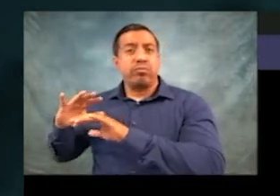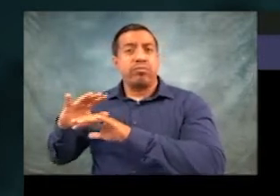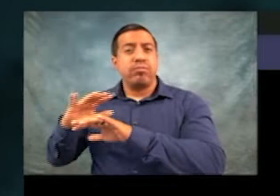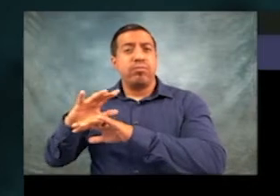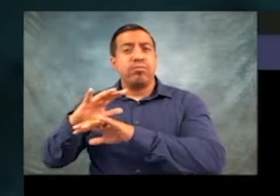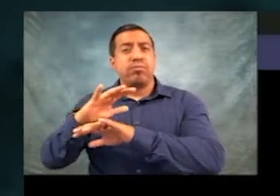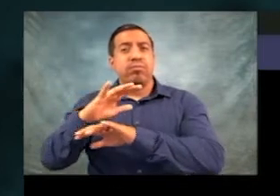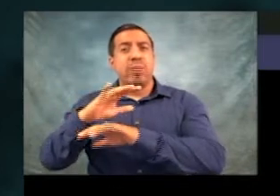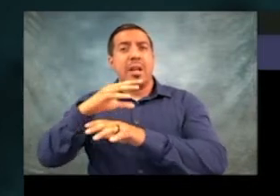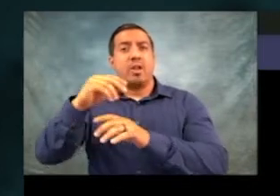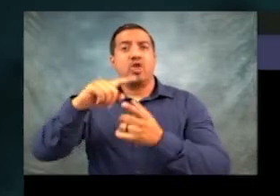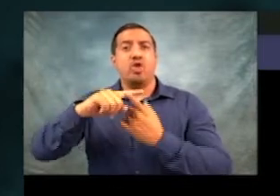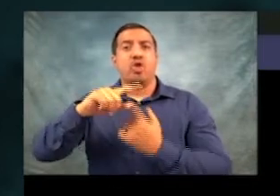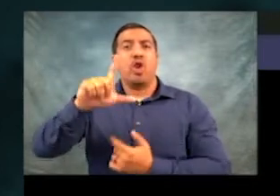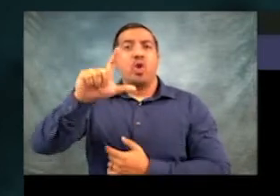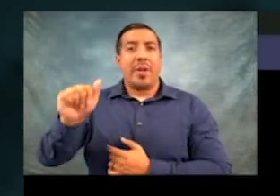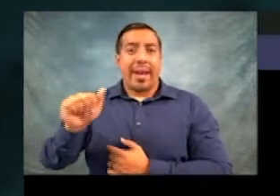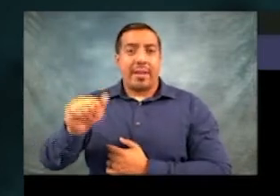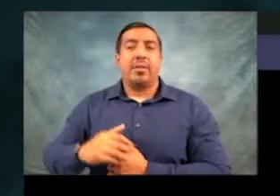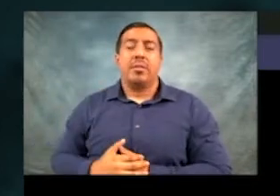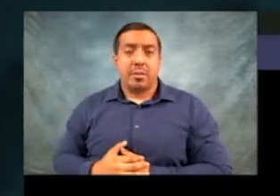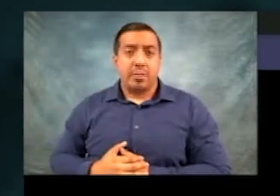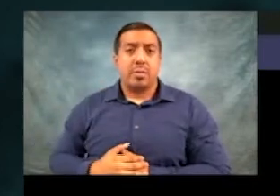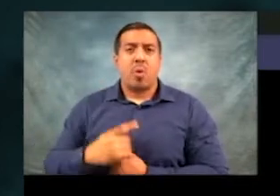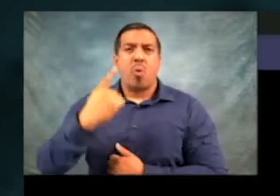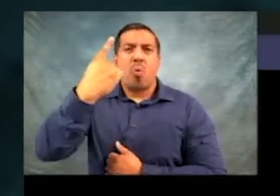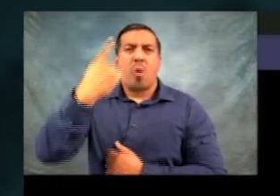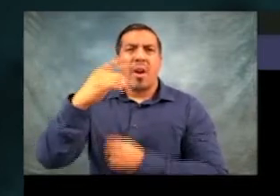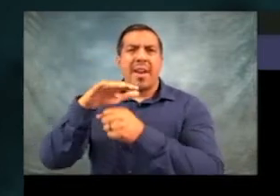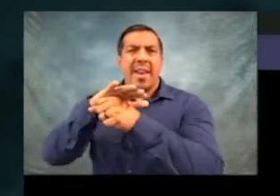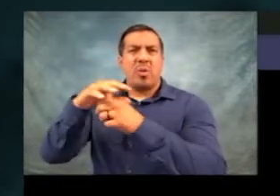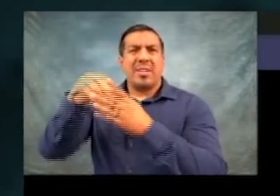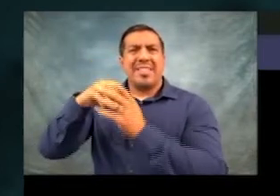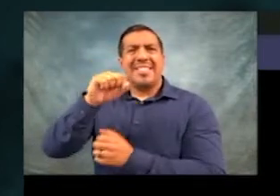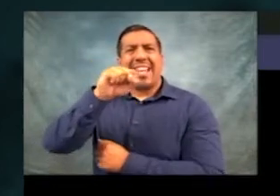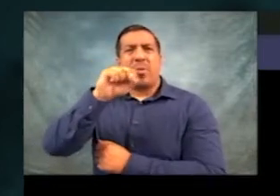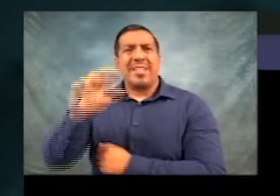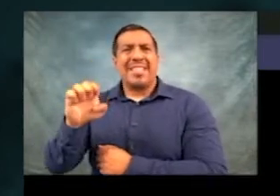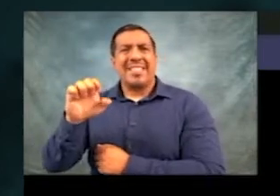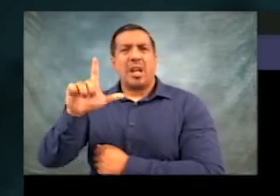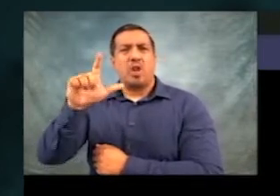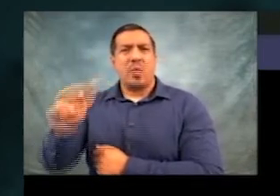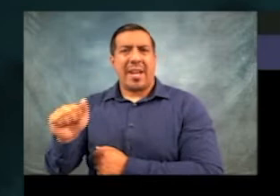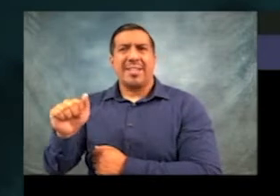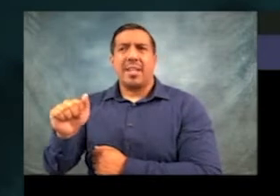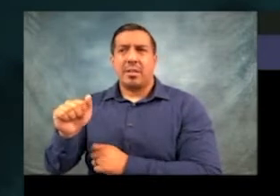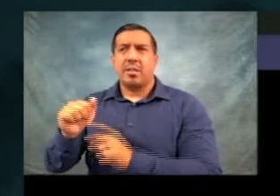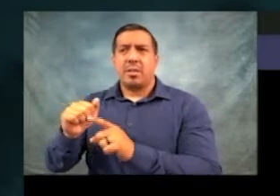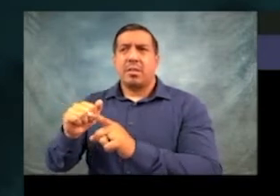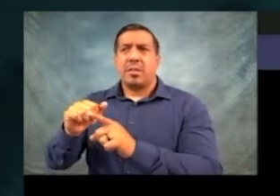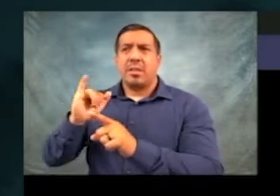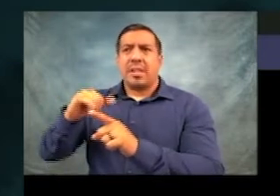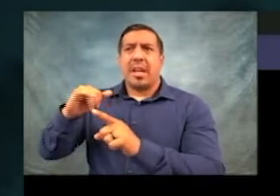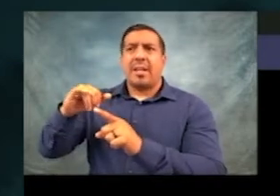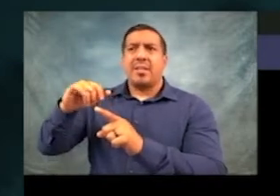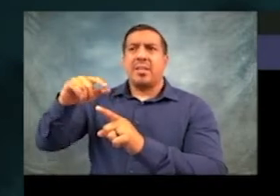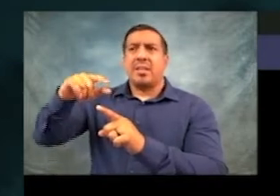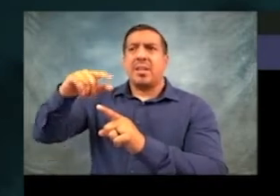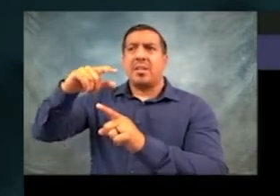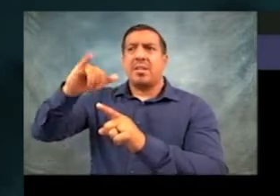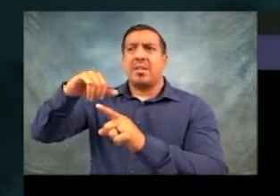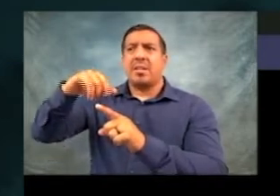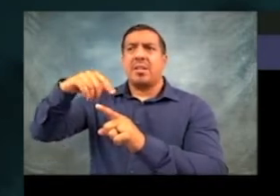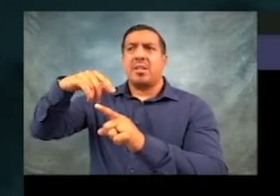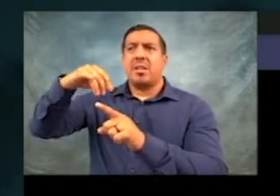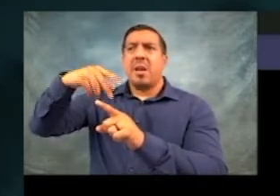notably, Louisiana. And in fact, there's one area in southeast Louisiana, Plaquemines Parish, that